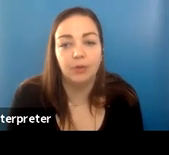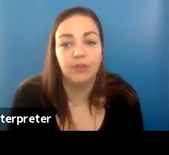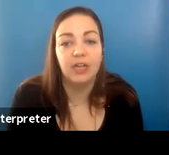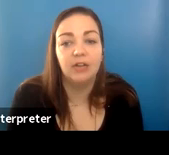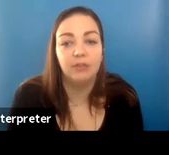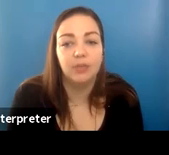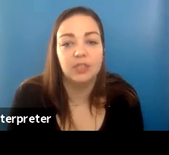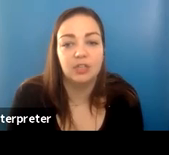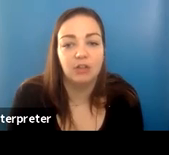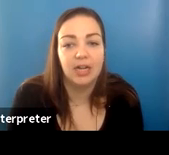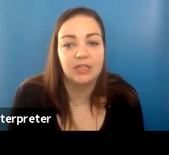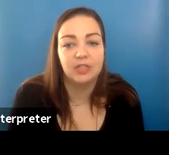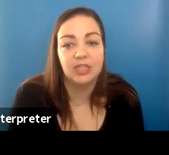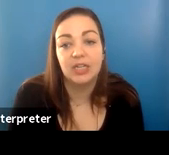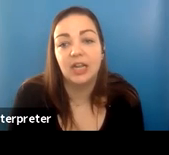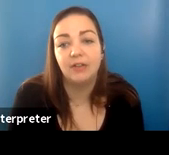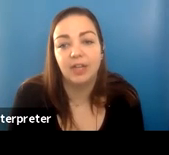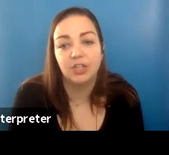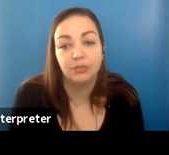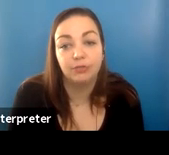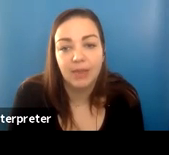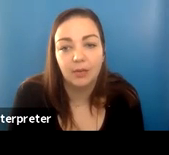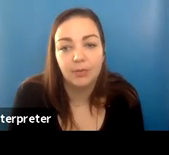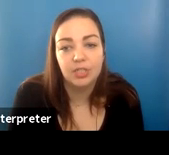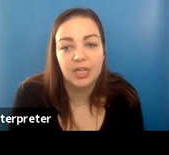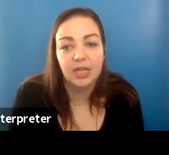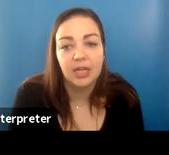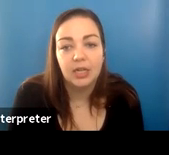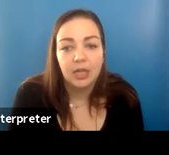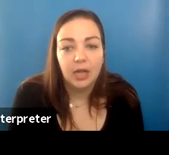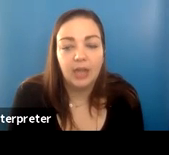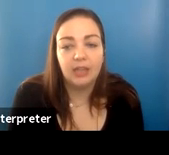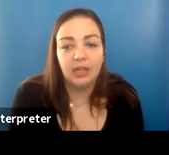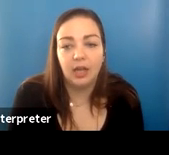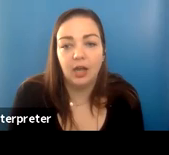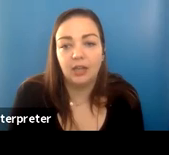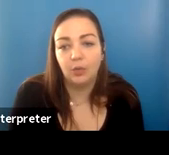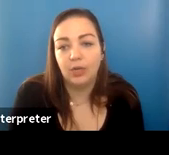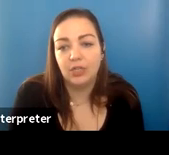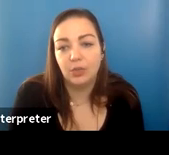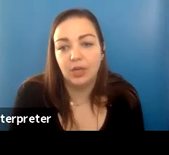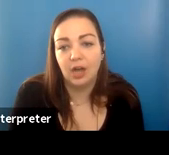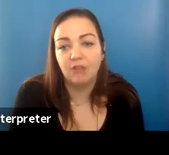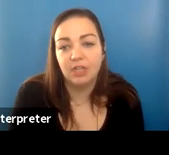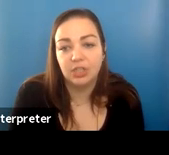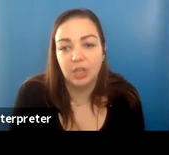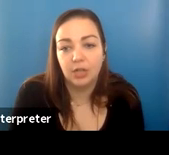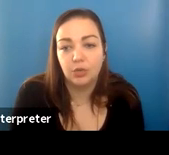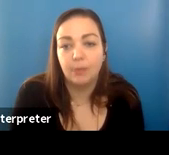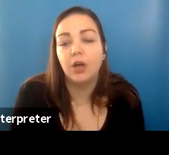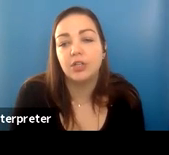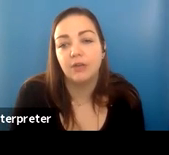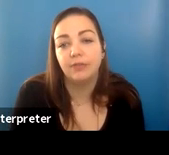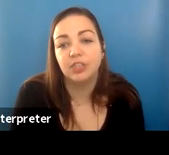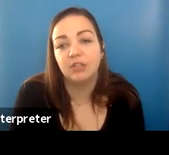improve and influence the creativity and the innovation from that community. I think we need to encourage and